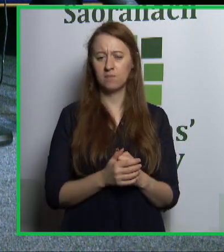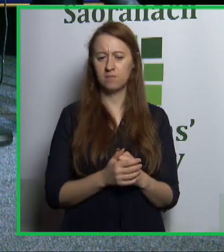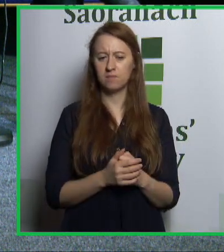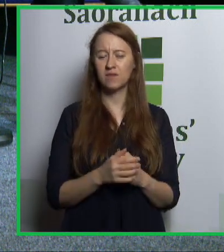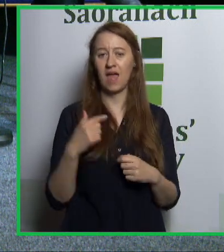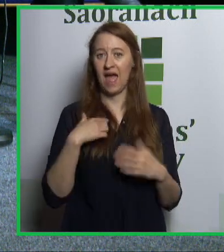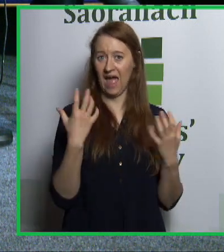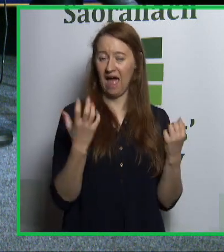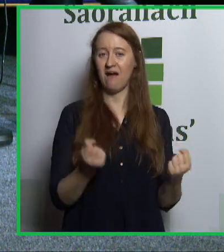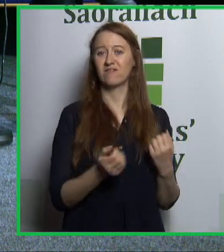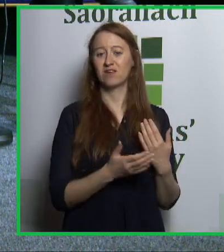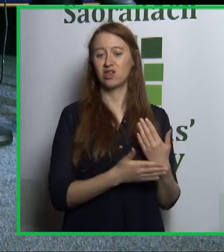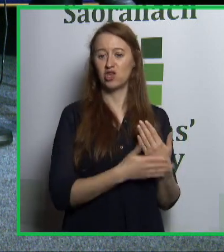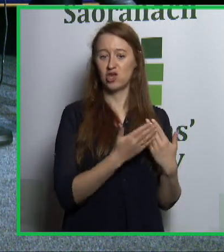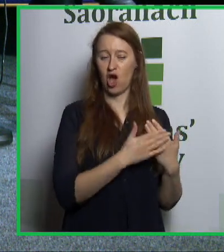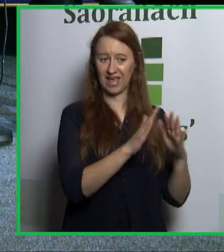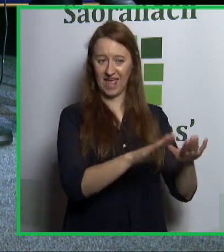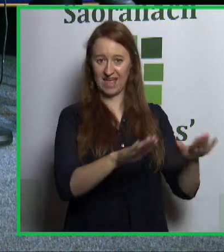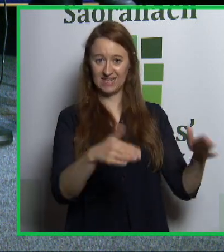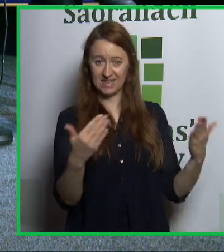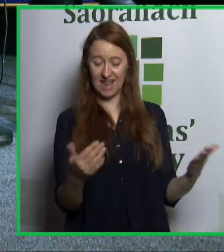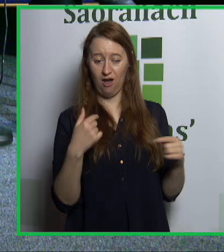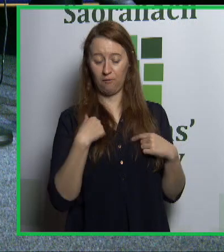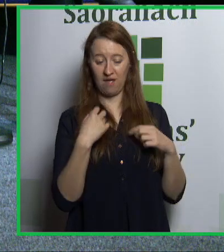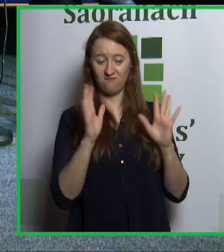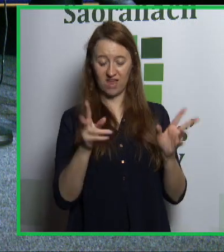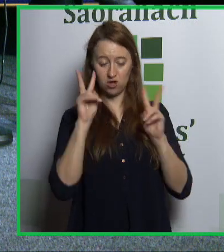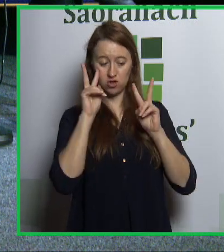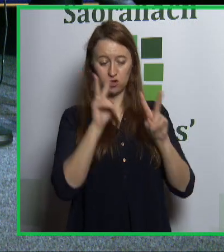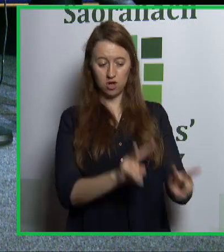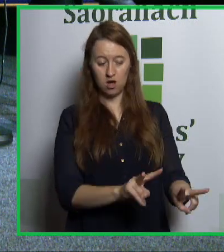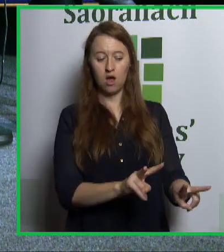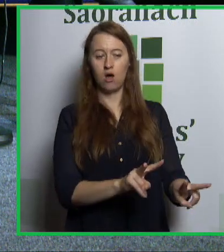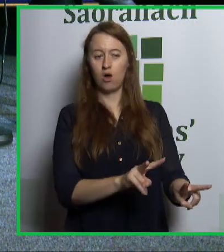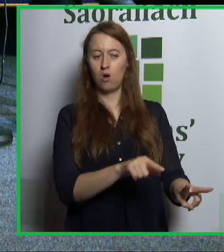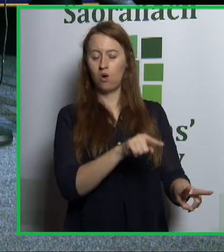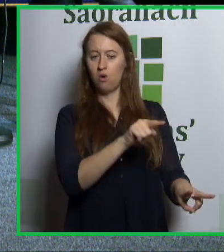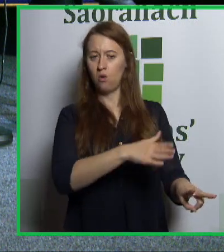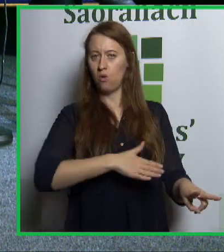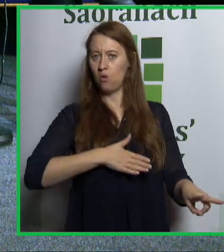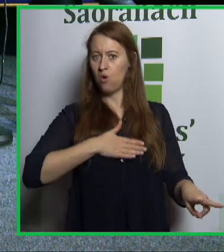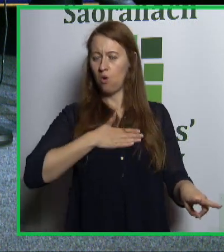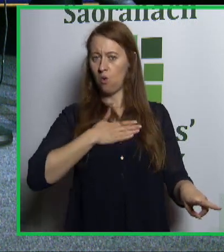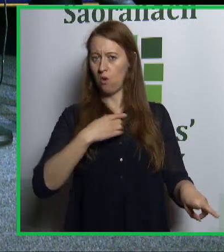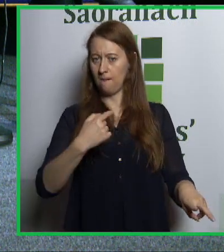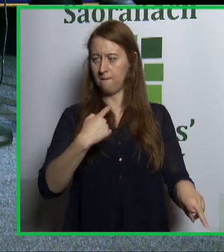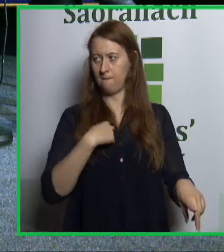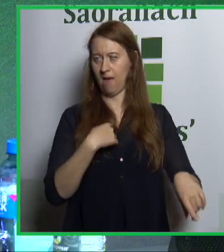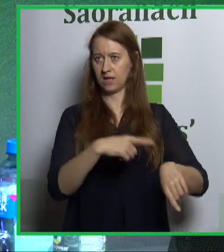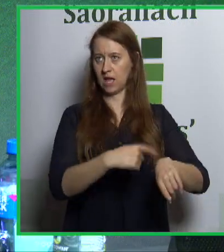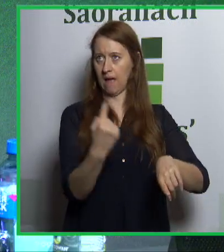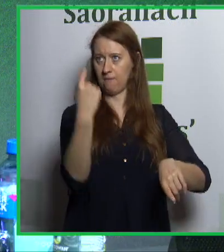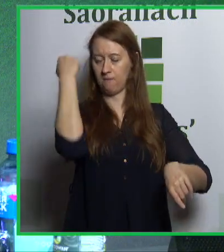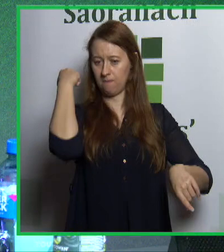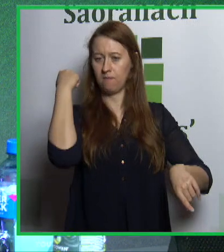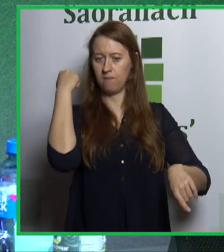young kids, and to look at them and think that they could end up in addiction how early I did, you know.